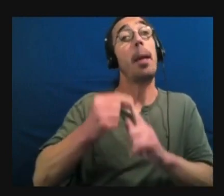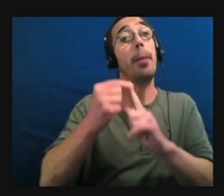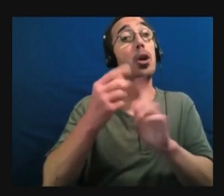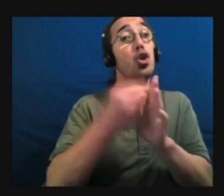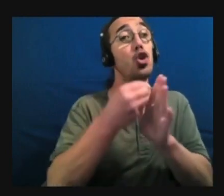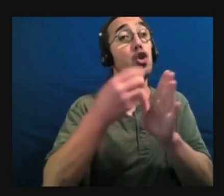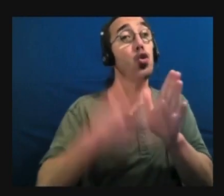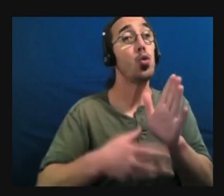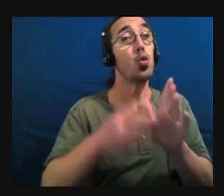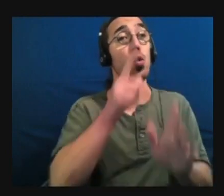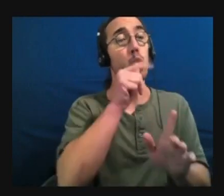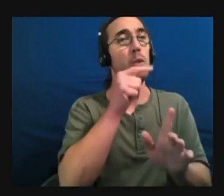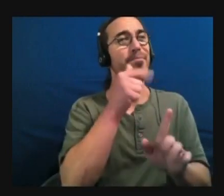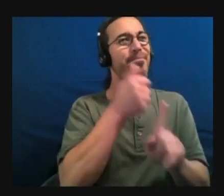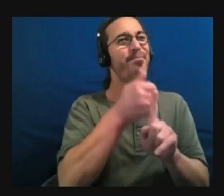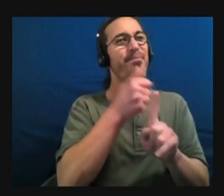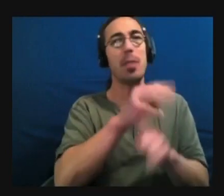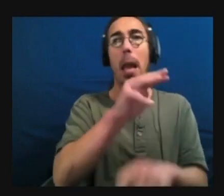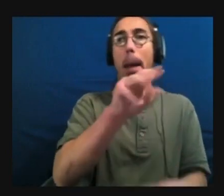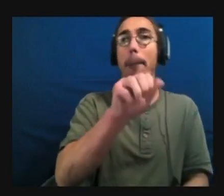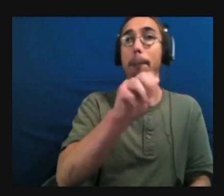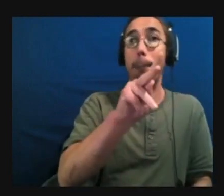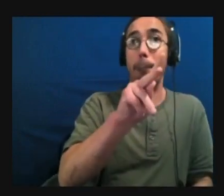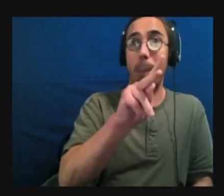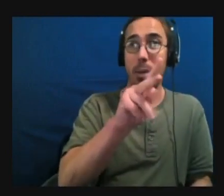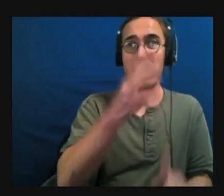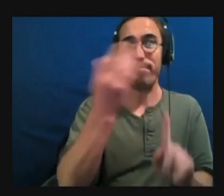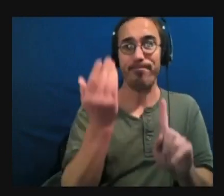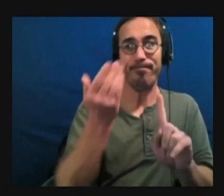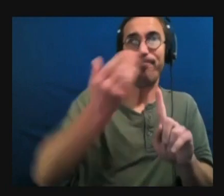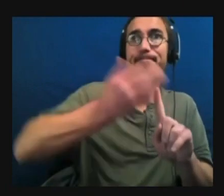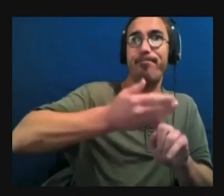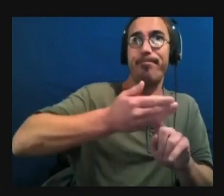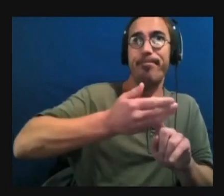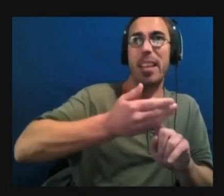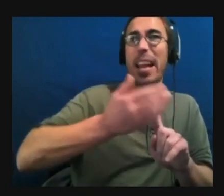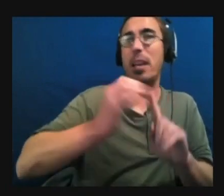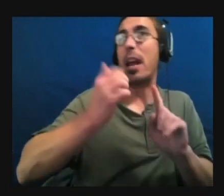masking and the impacts of that?